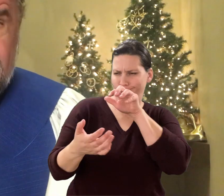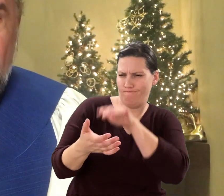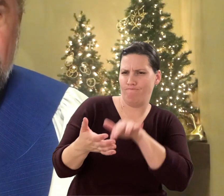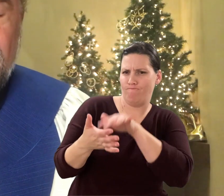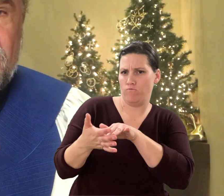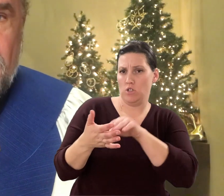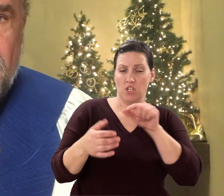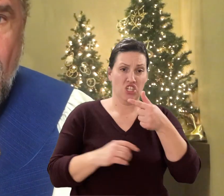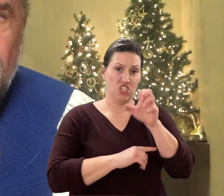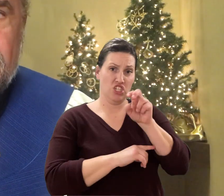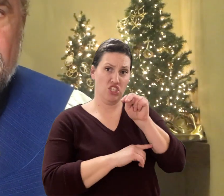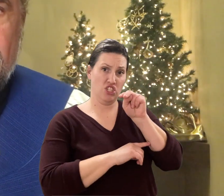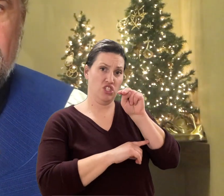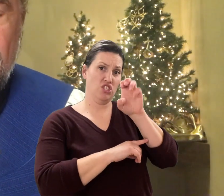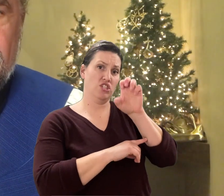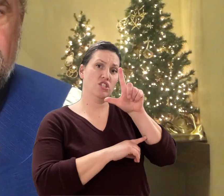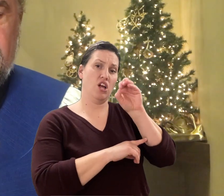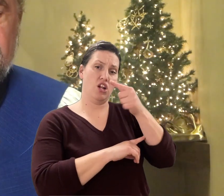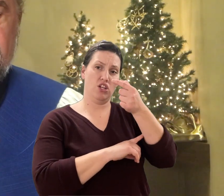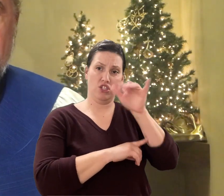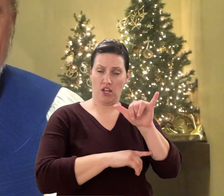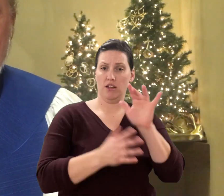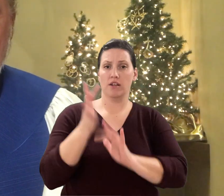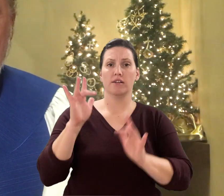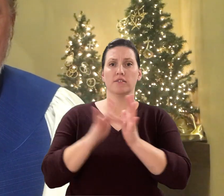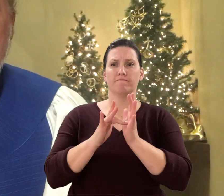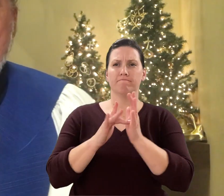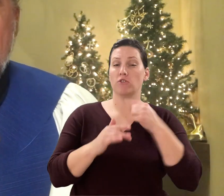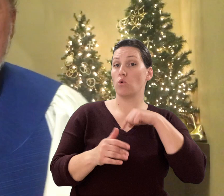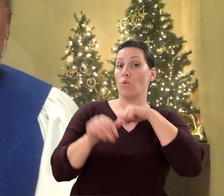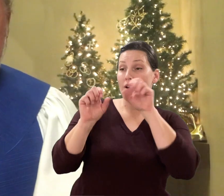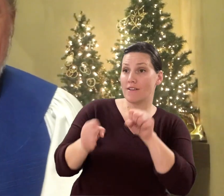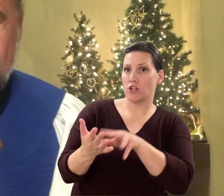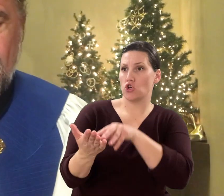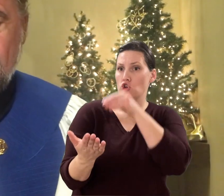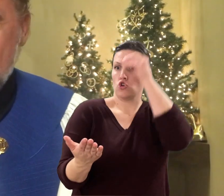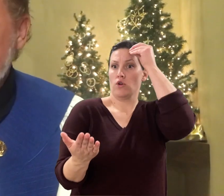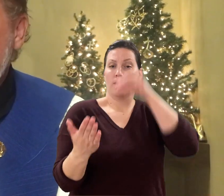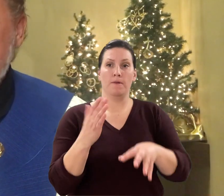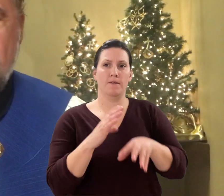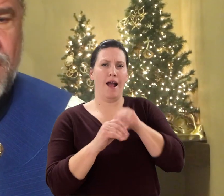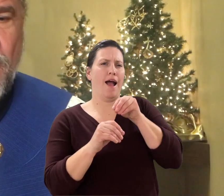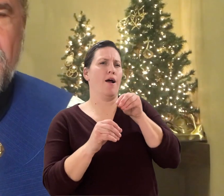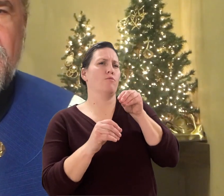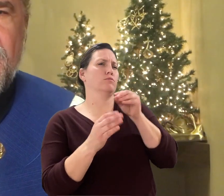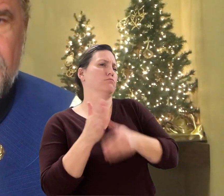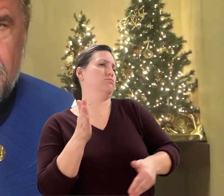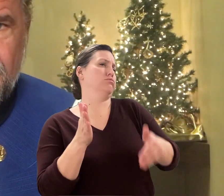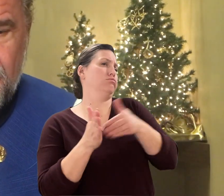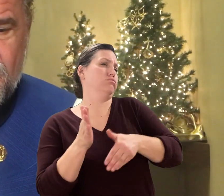could study the genealogy of Jesus. And we could learn from the many,